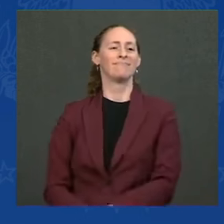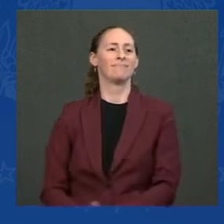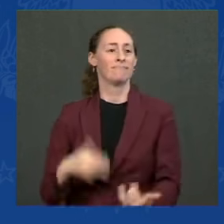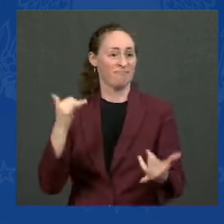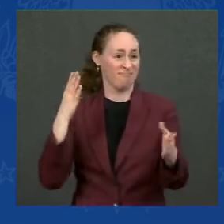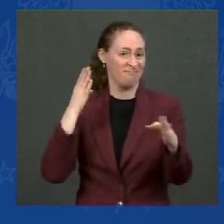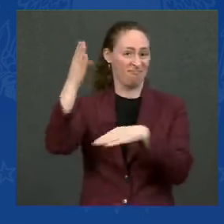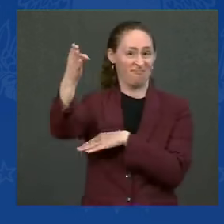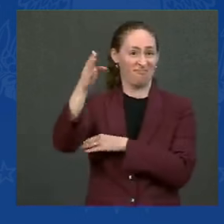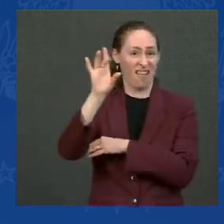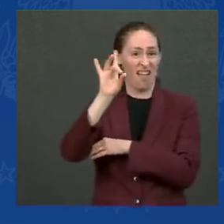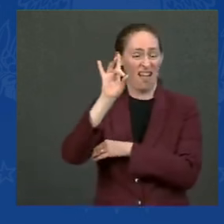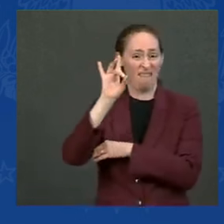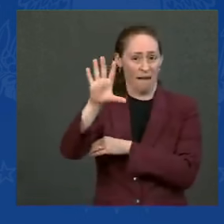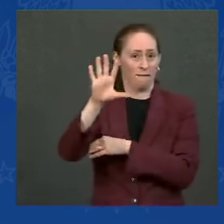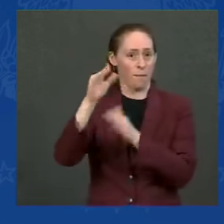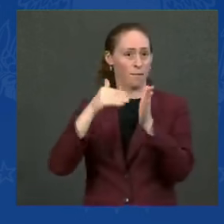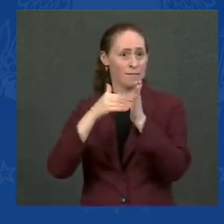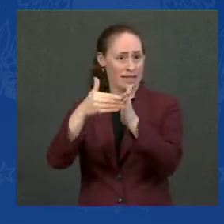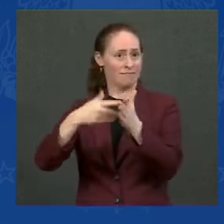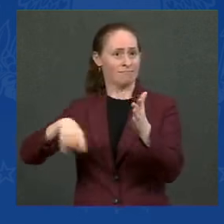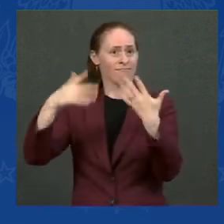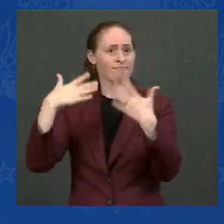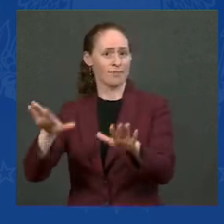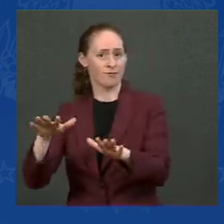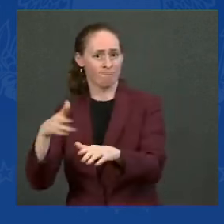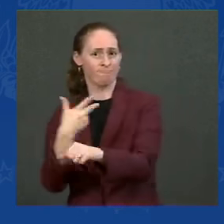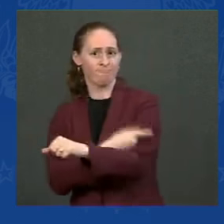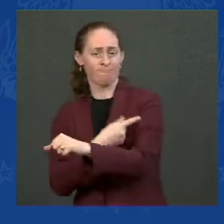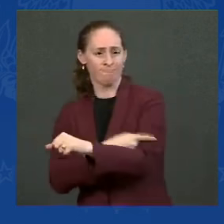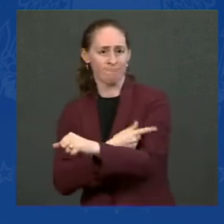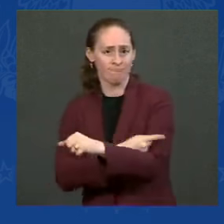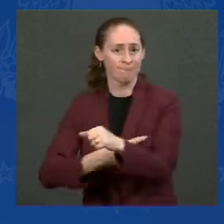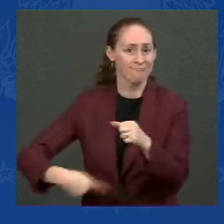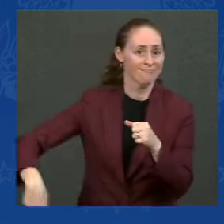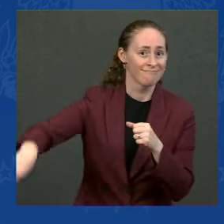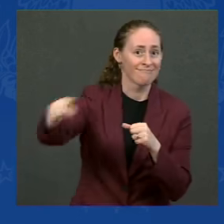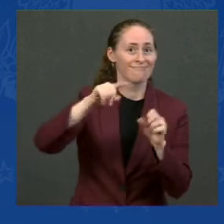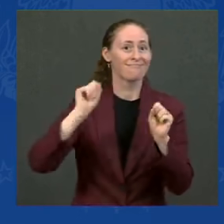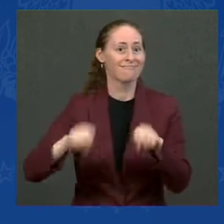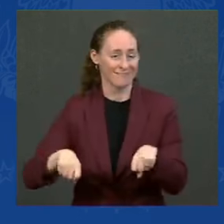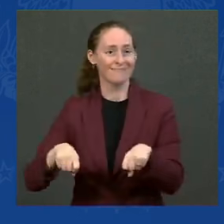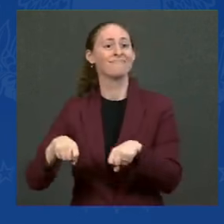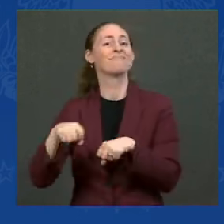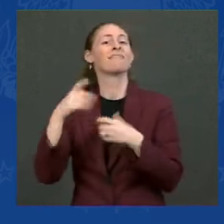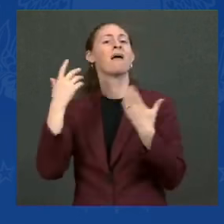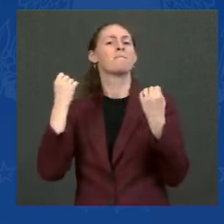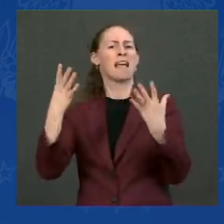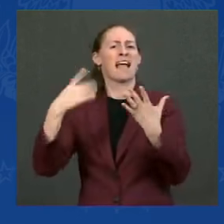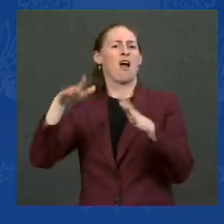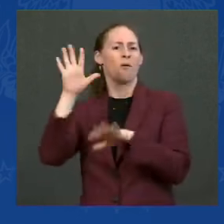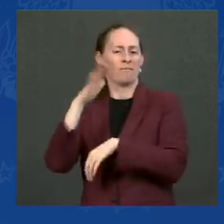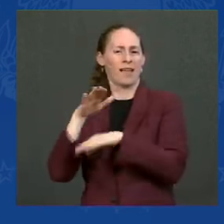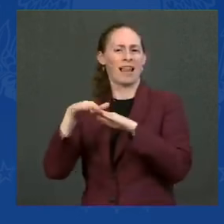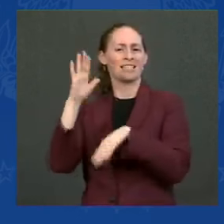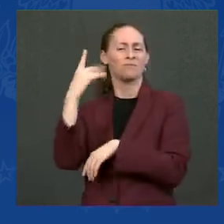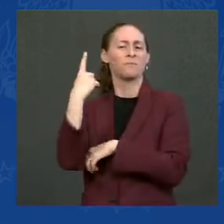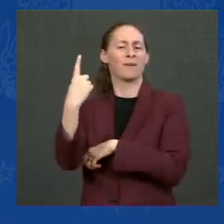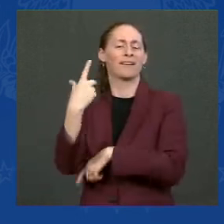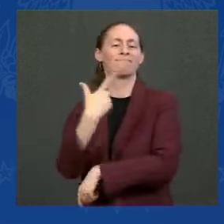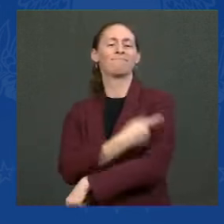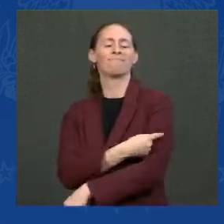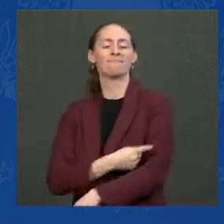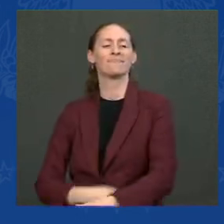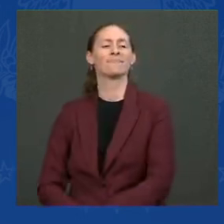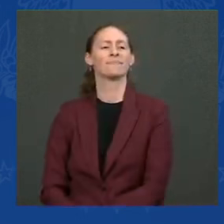than 75% of eligible Americans have gotten at least one shot. We made great progress on equity as well,